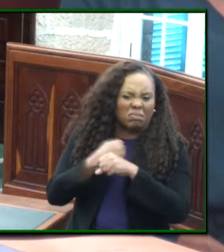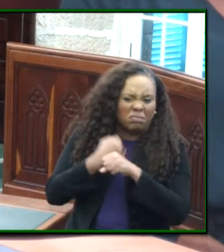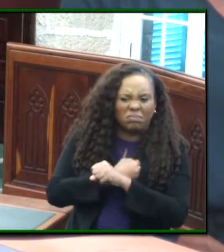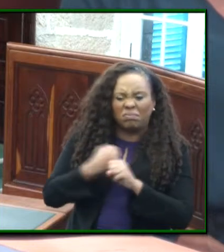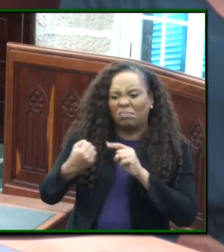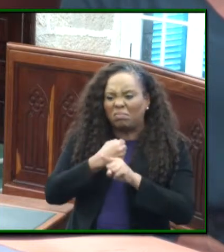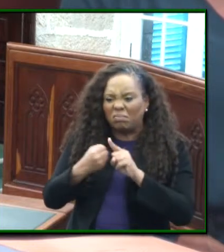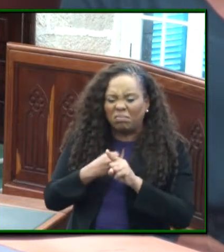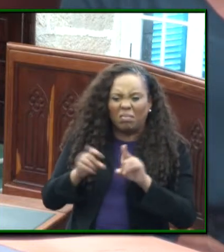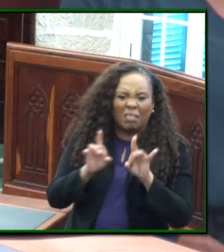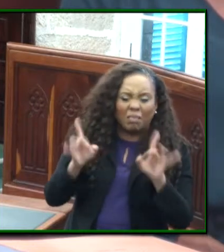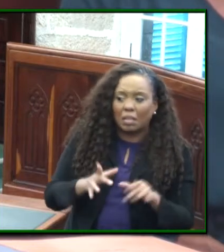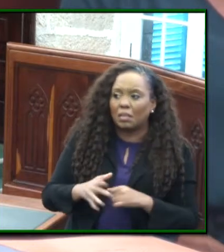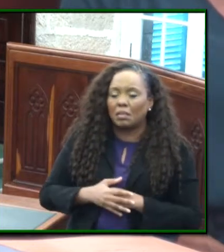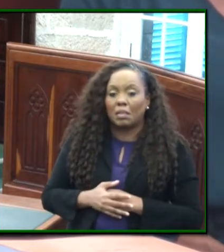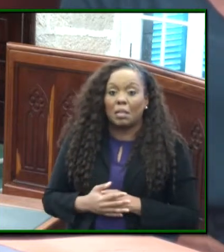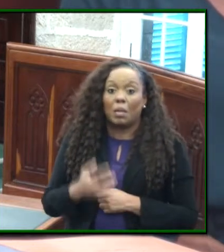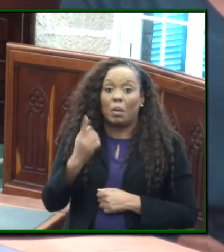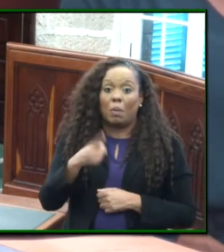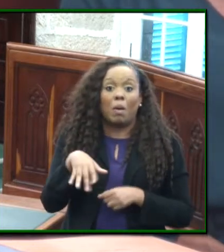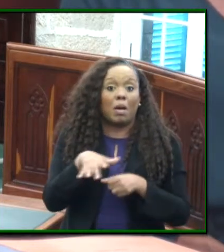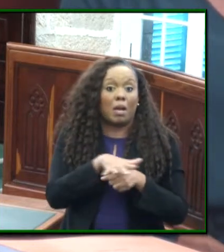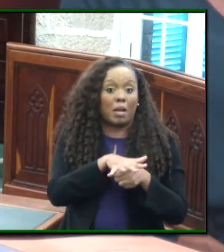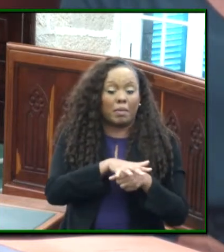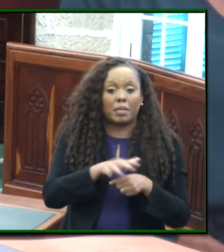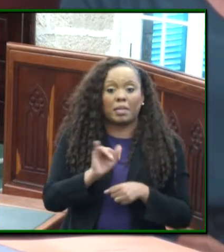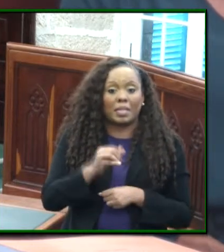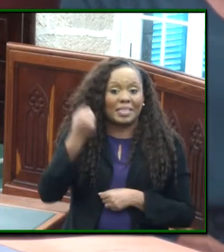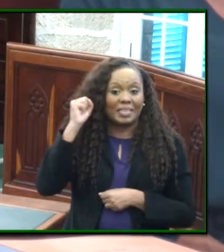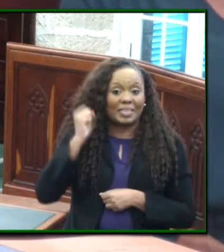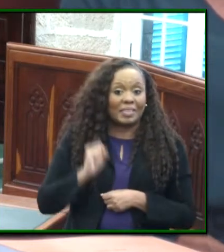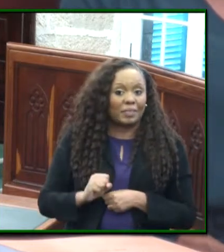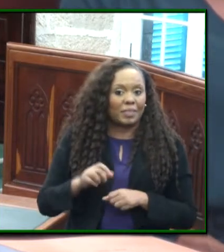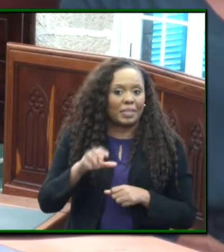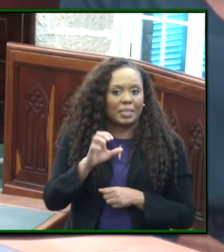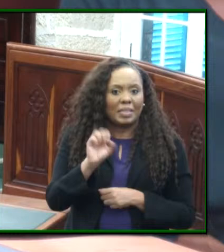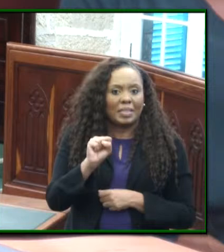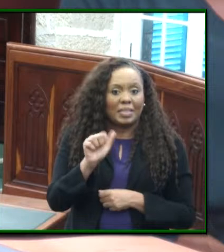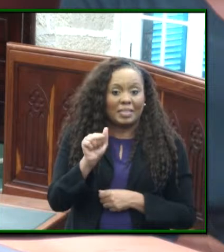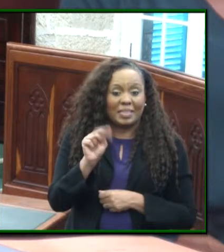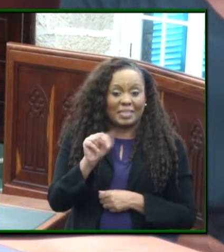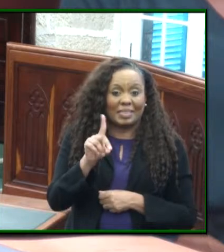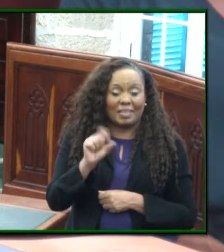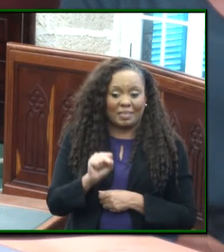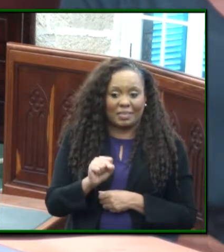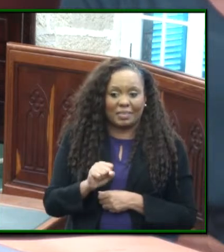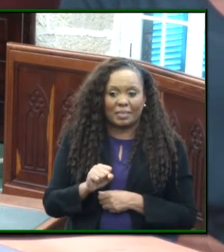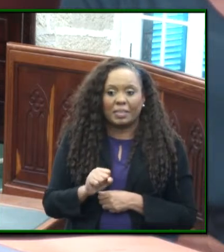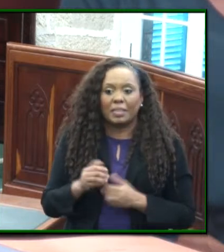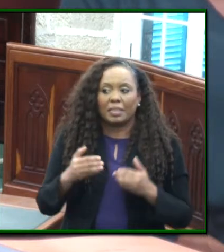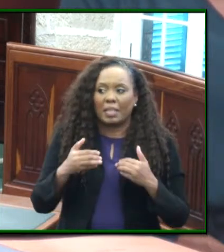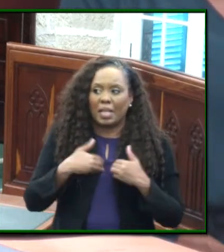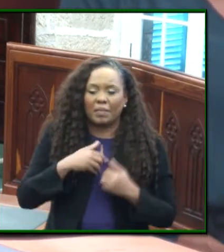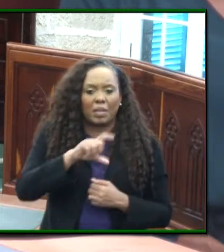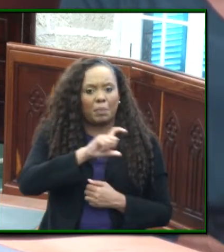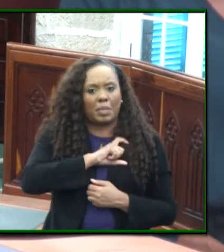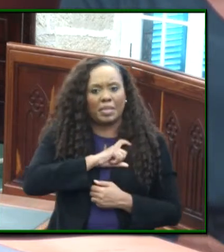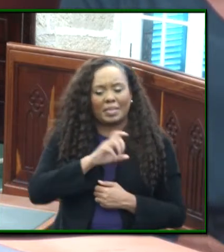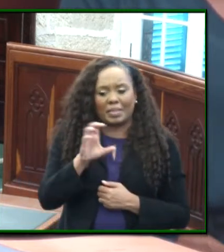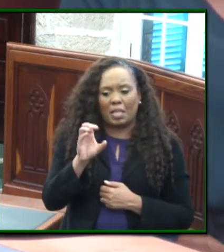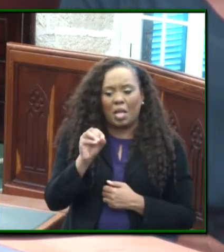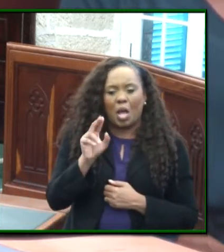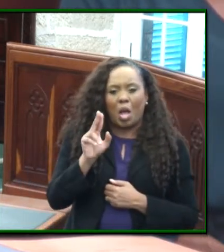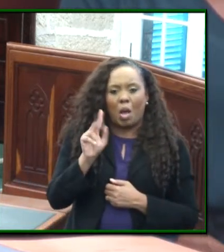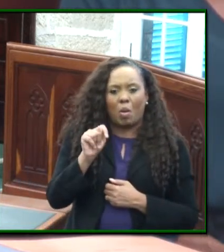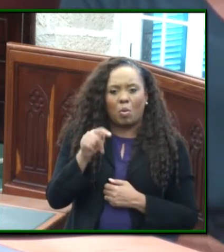Silver Sands, in my constituency, but I realized for the large percentage, these posts seem to not be manned